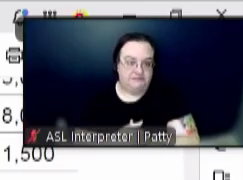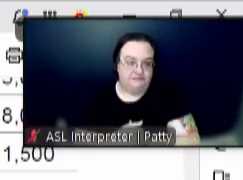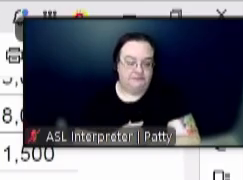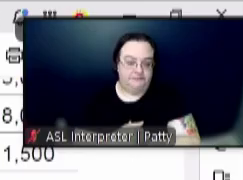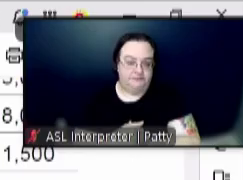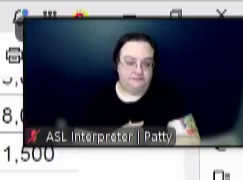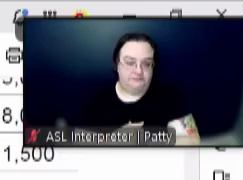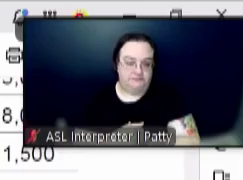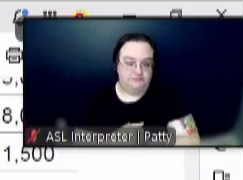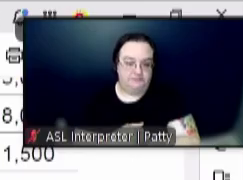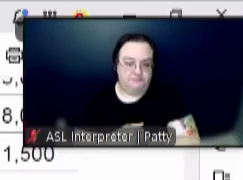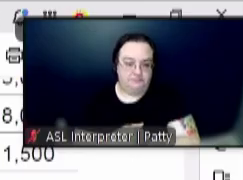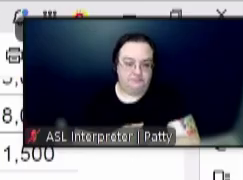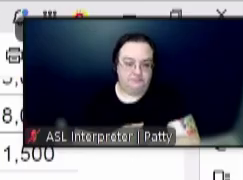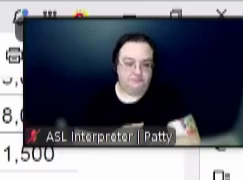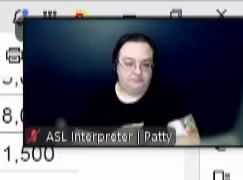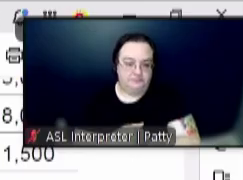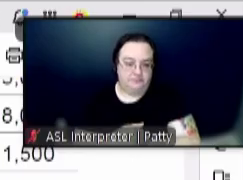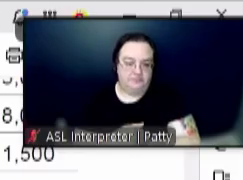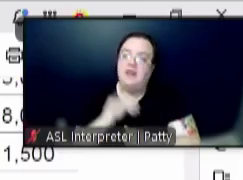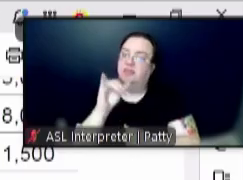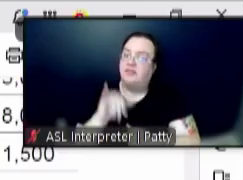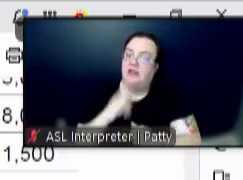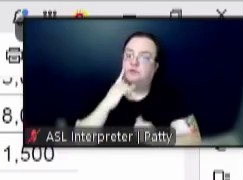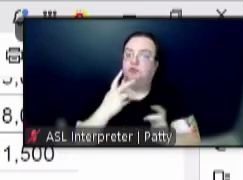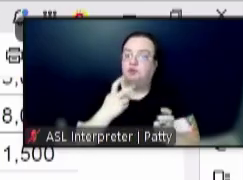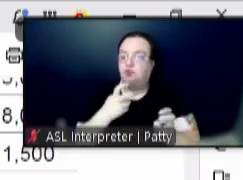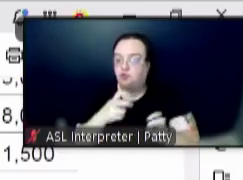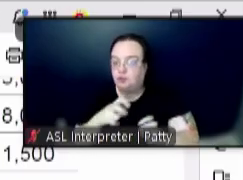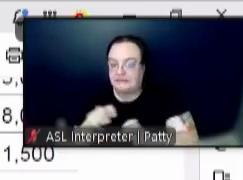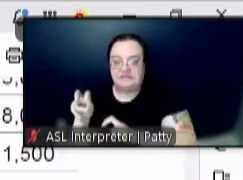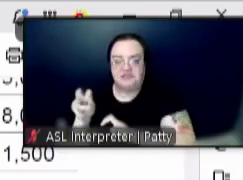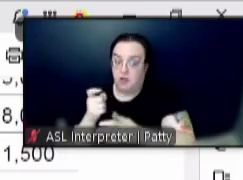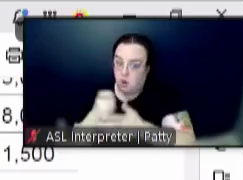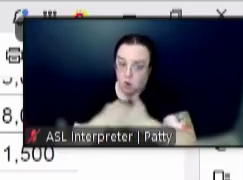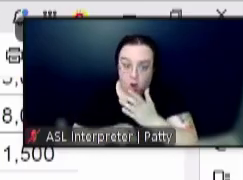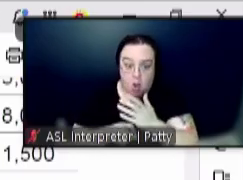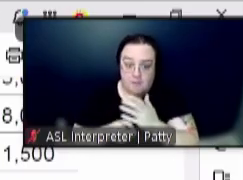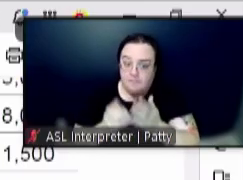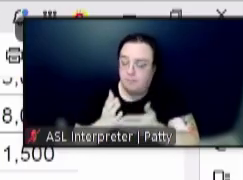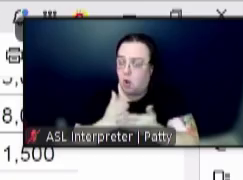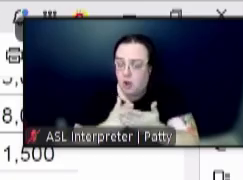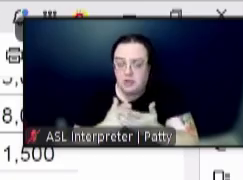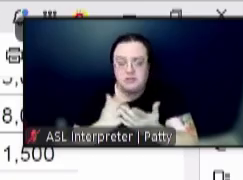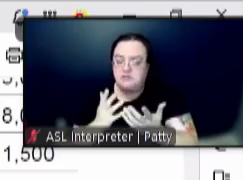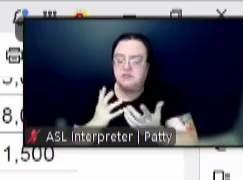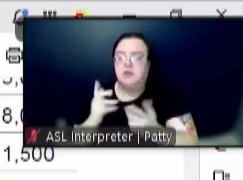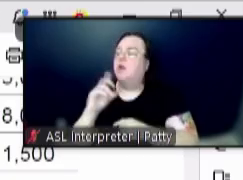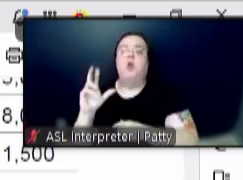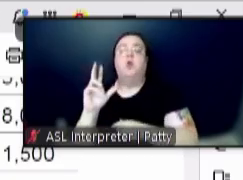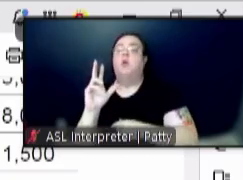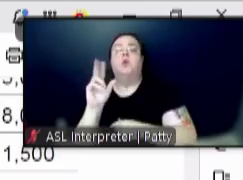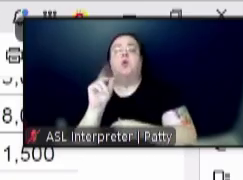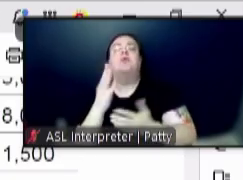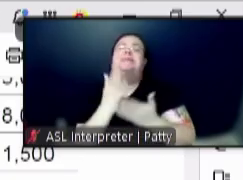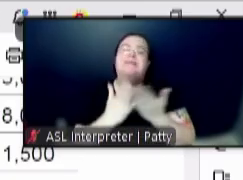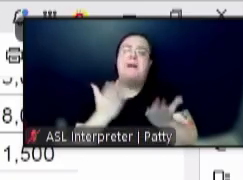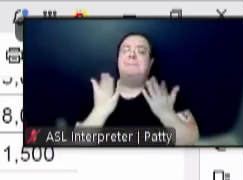That right? Transition costs and the. No, well, some could be transitional costs,